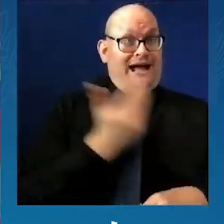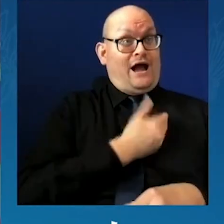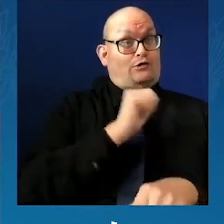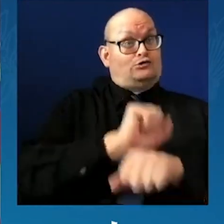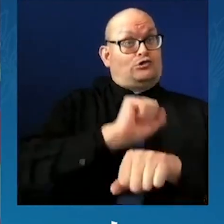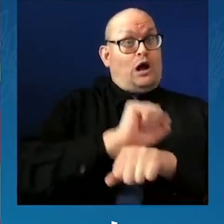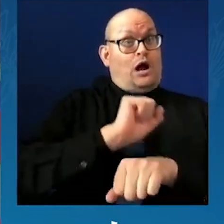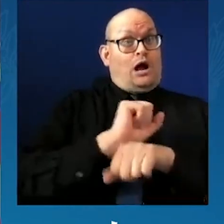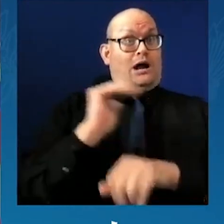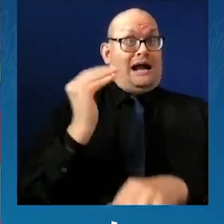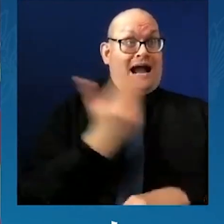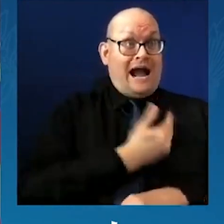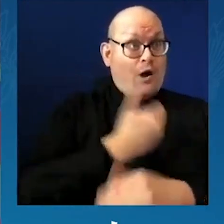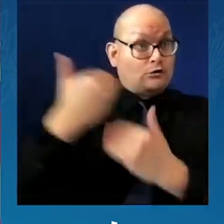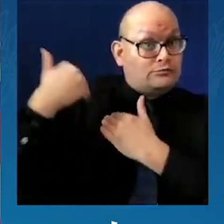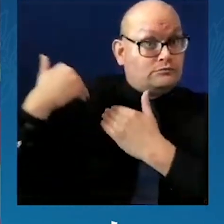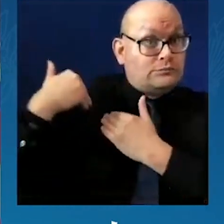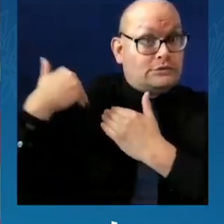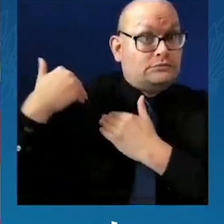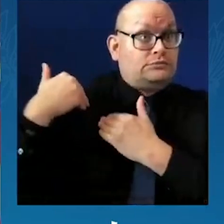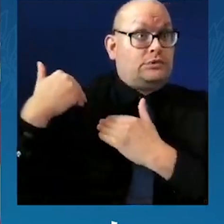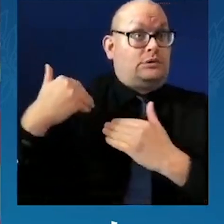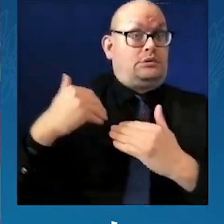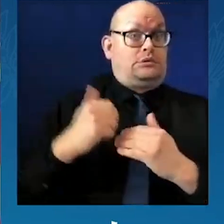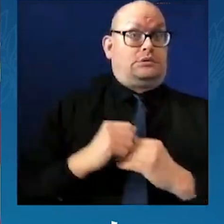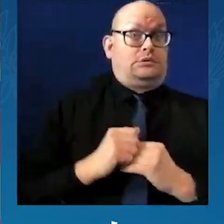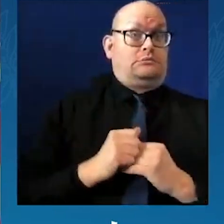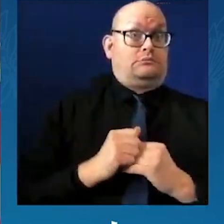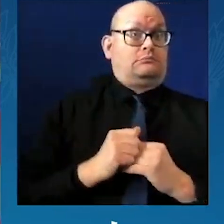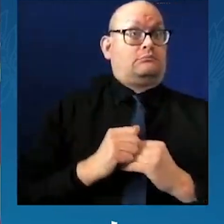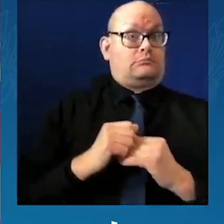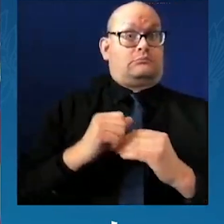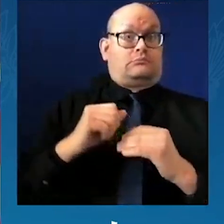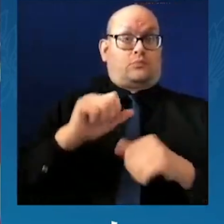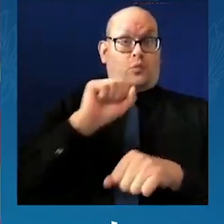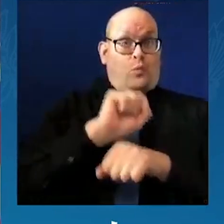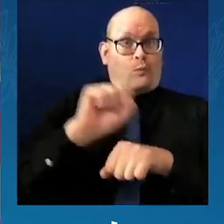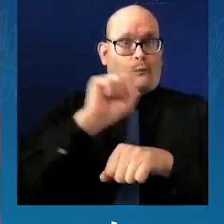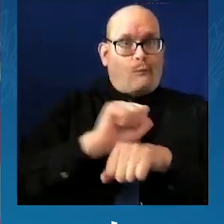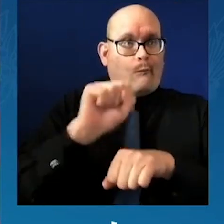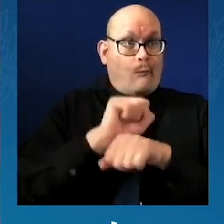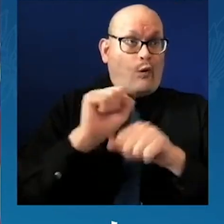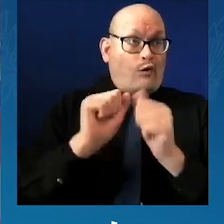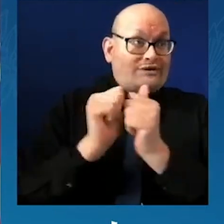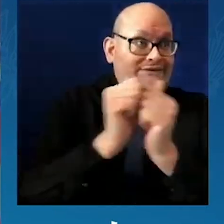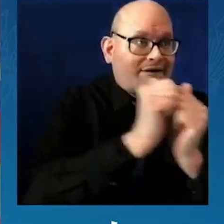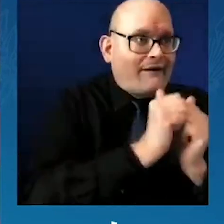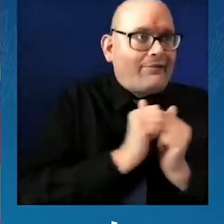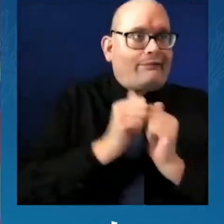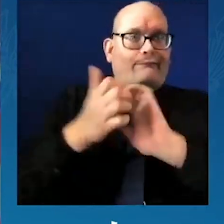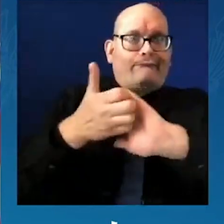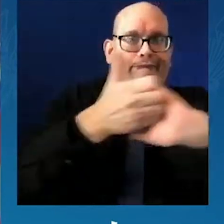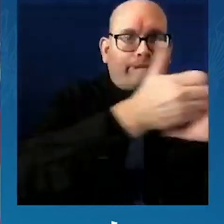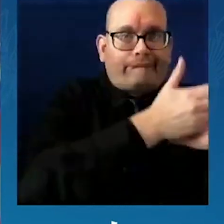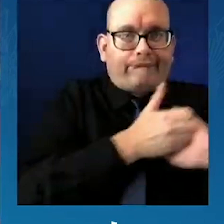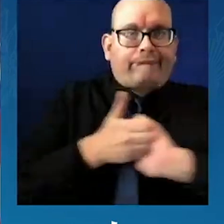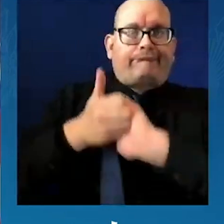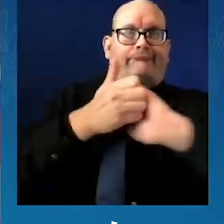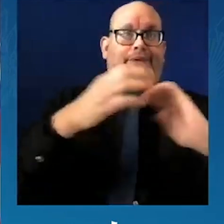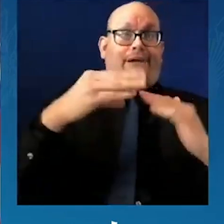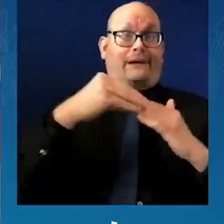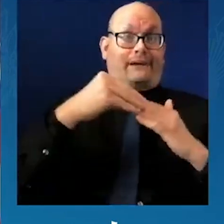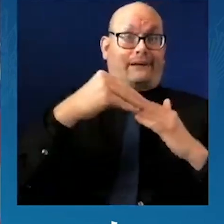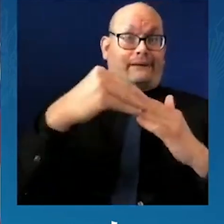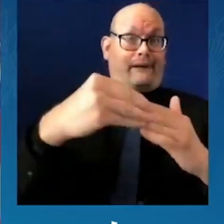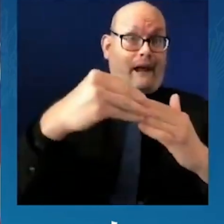say, is to work together to guide humanity forward into